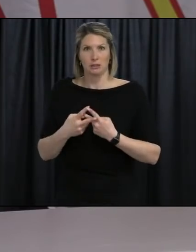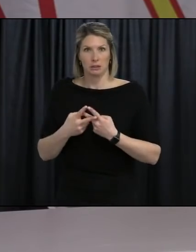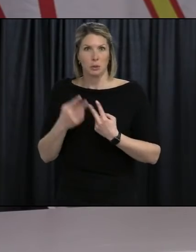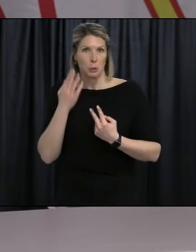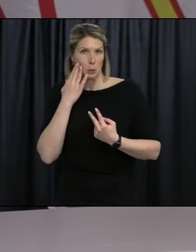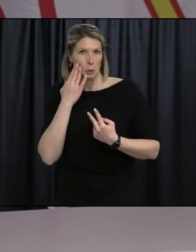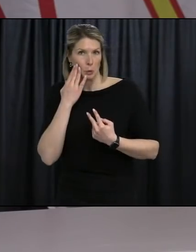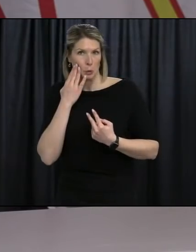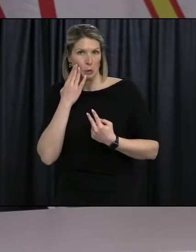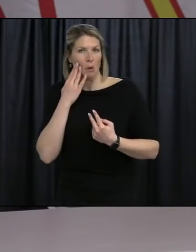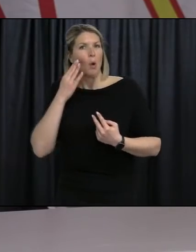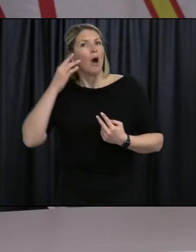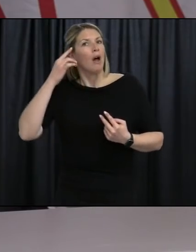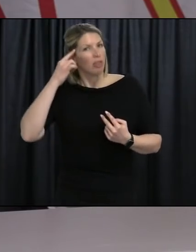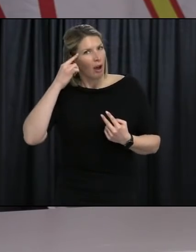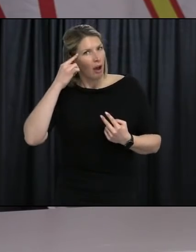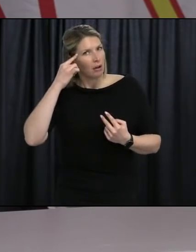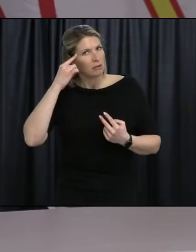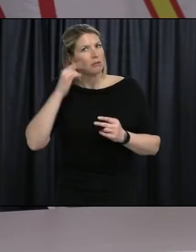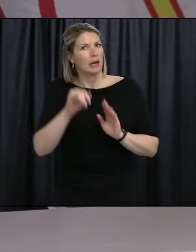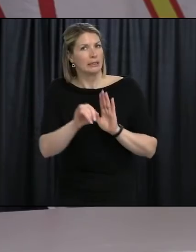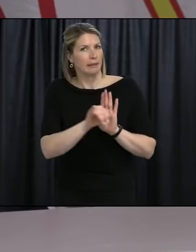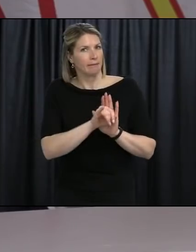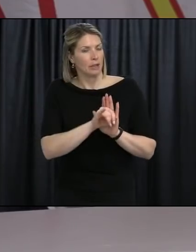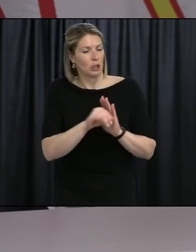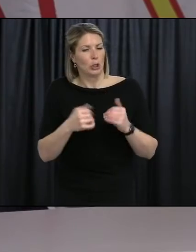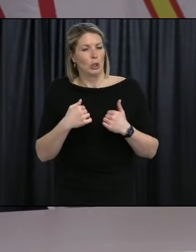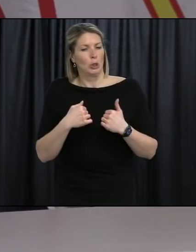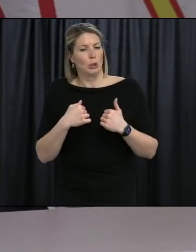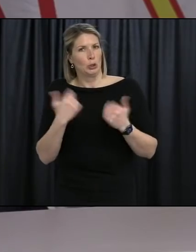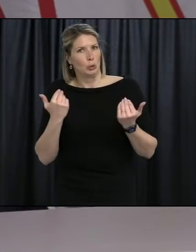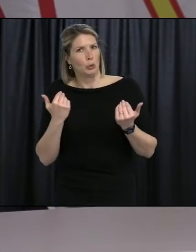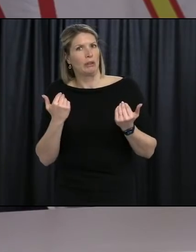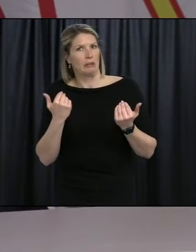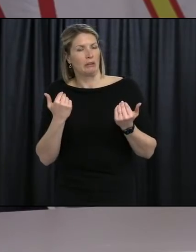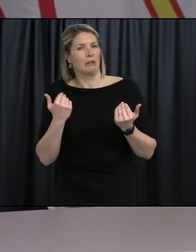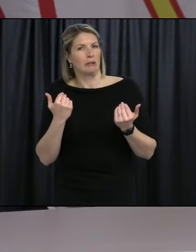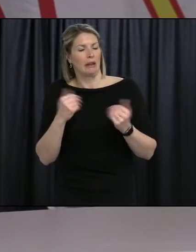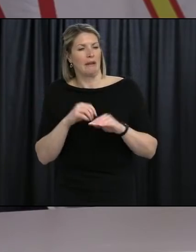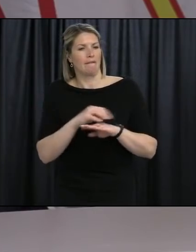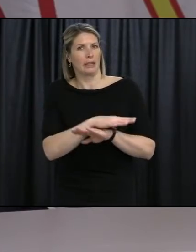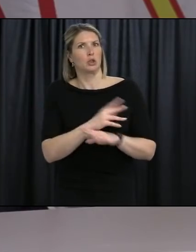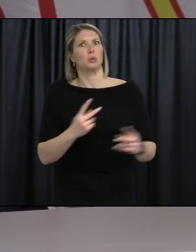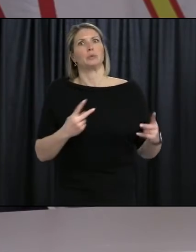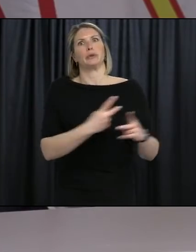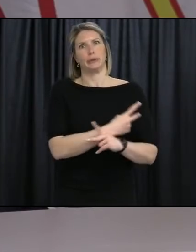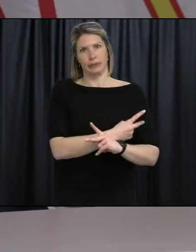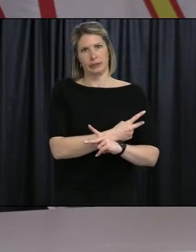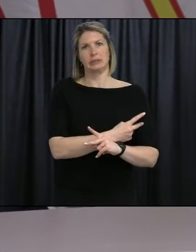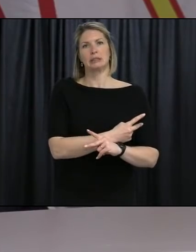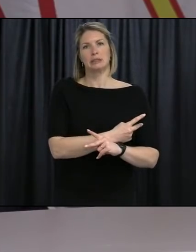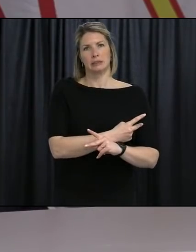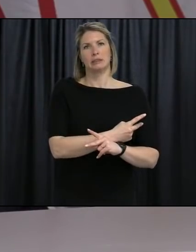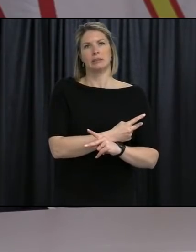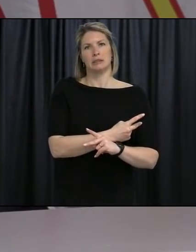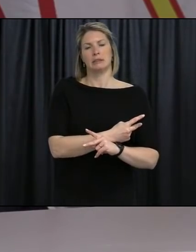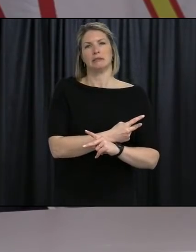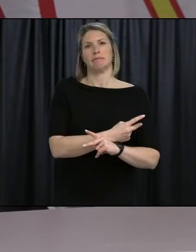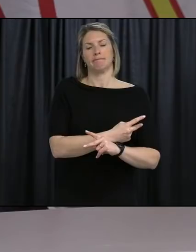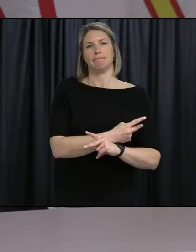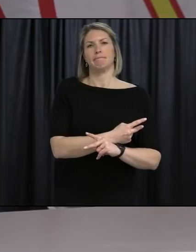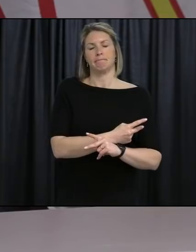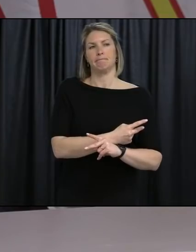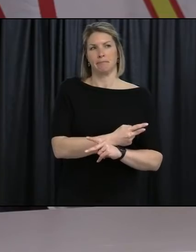initially indicated that it was perhaps a younger age group that these side effects